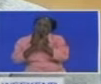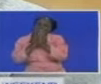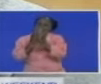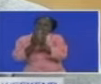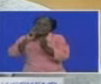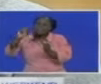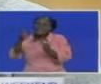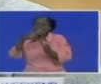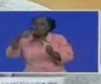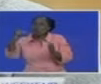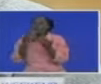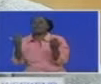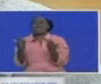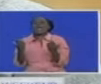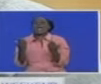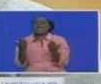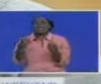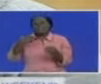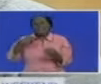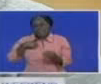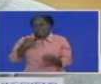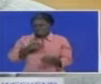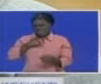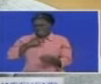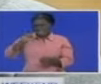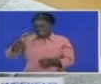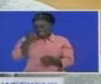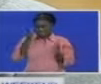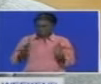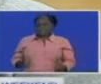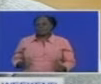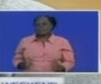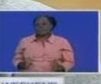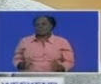going. Because I kind of get the feeling as a Kenyan that